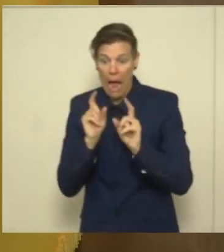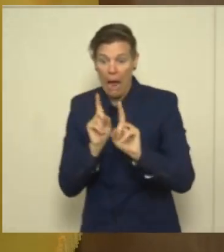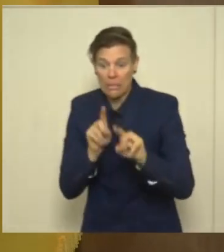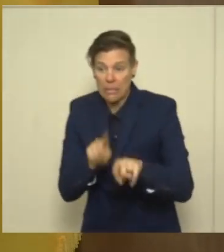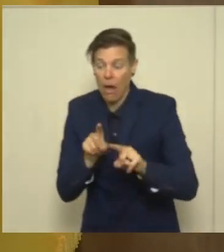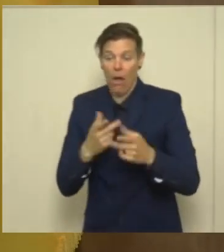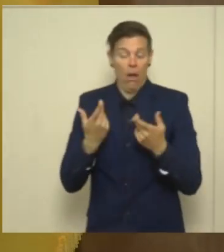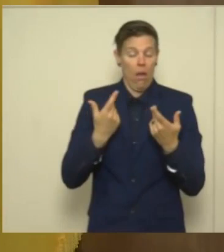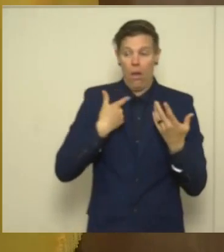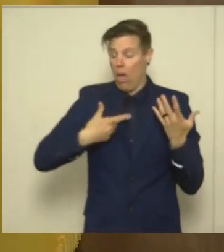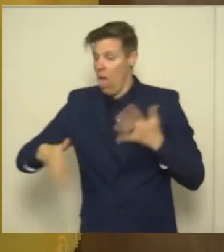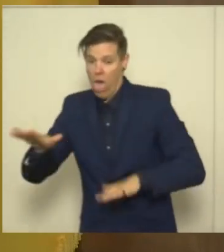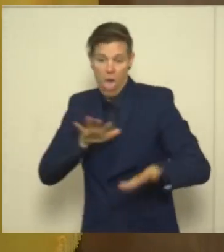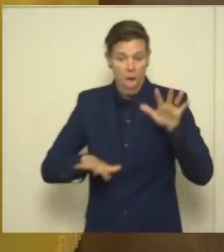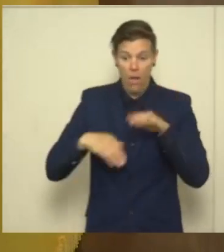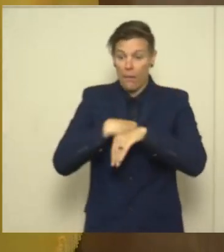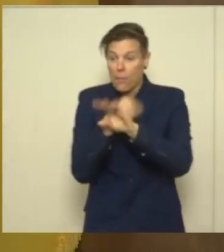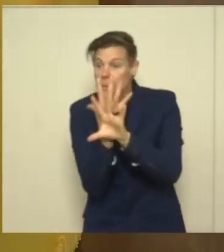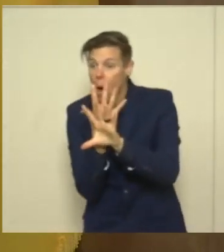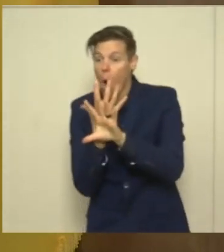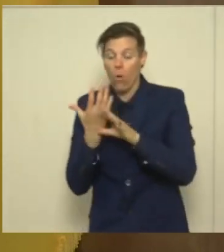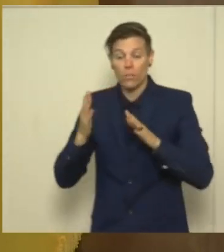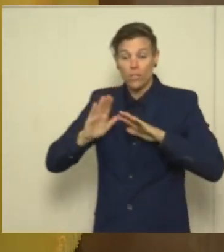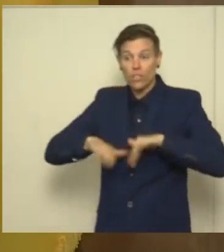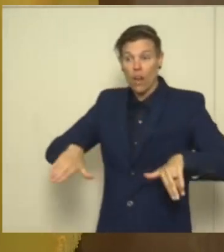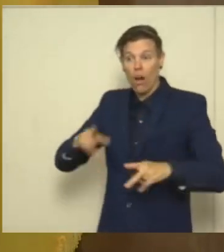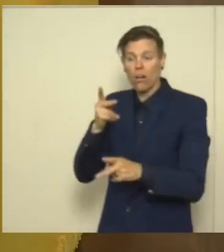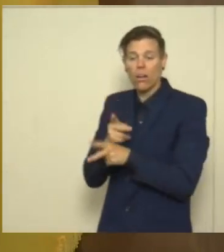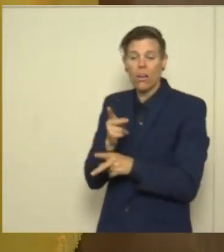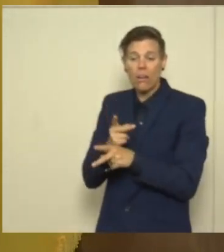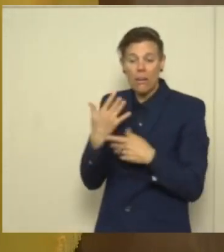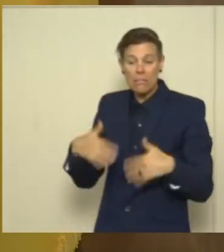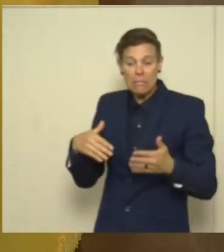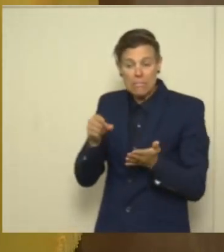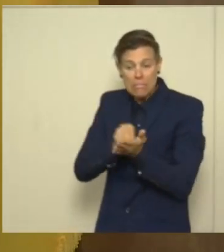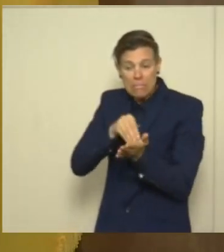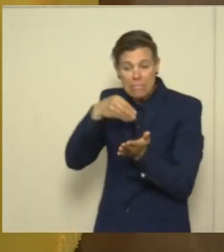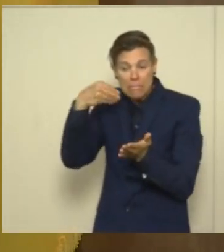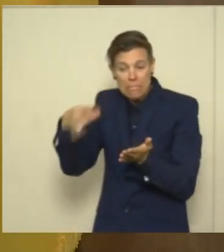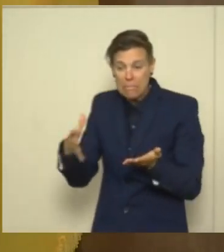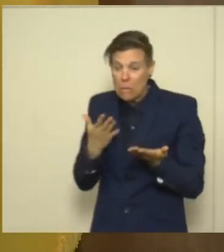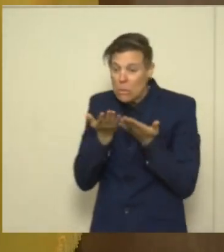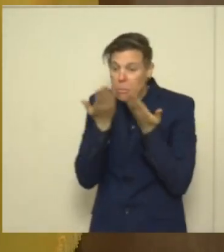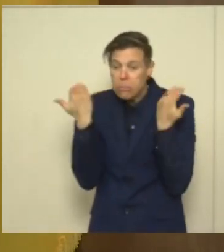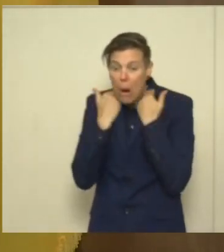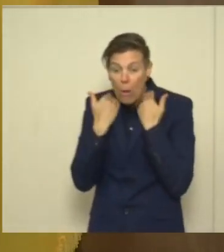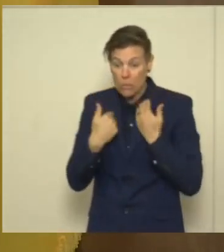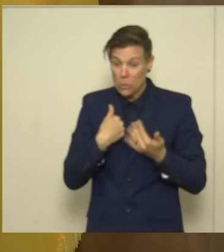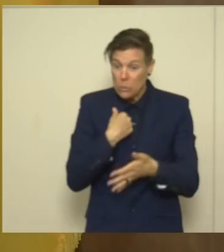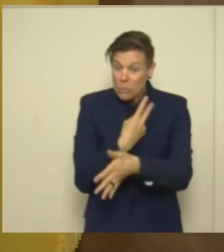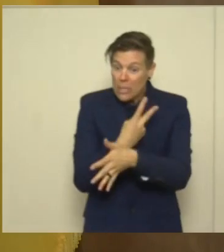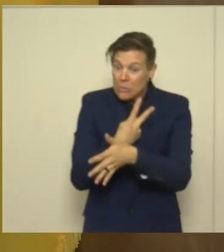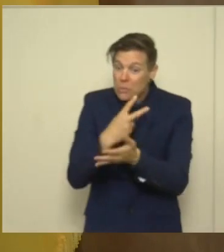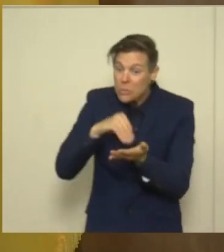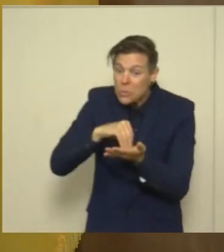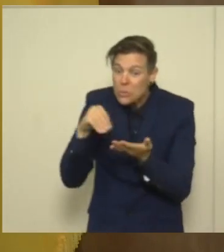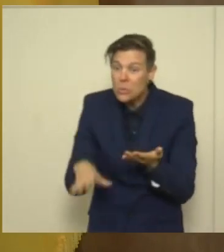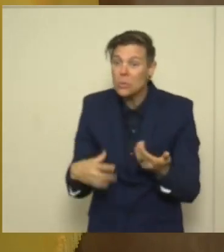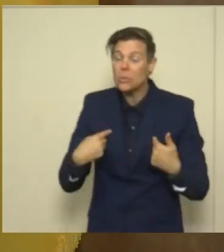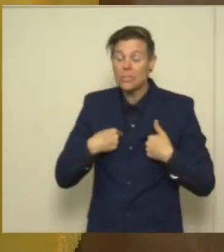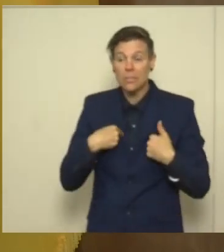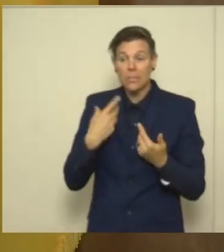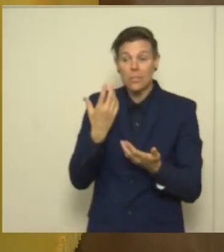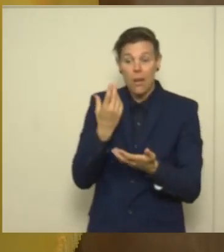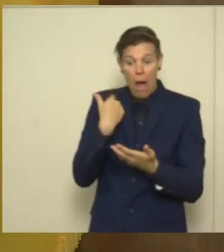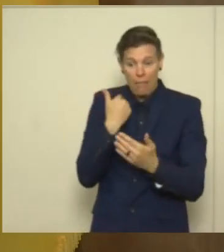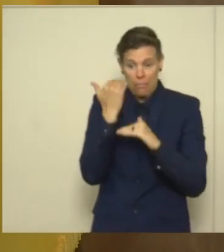events. Childcare is very expensive. Being in graduate school, I'm not permitted to work more than 15 hours per